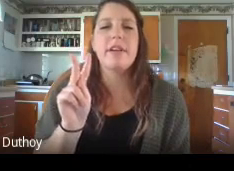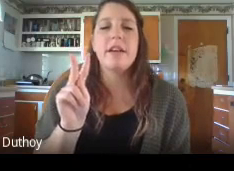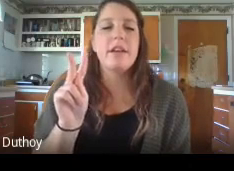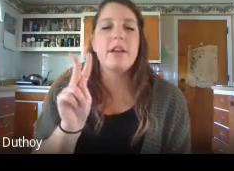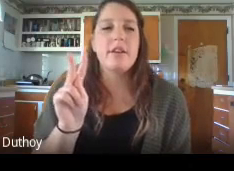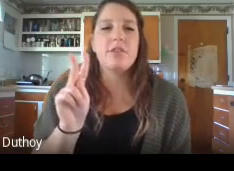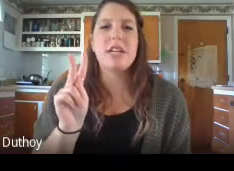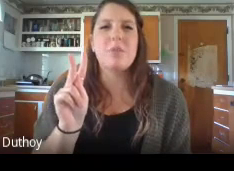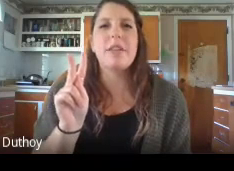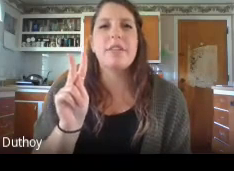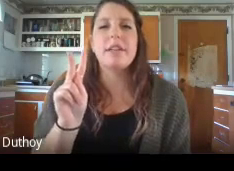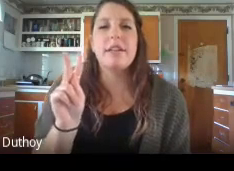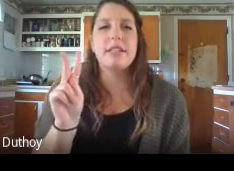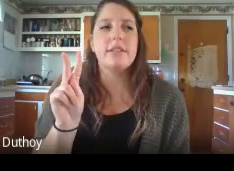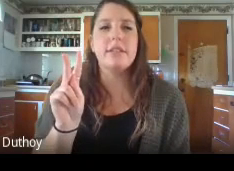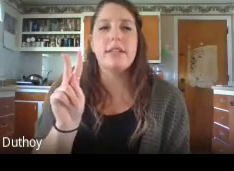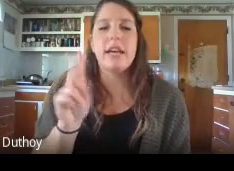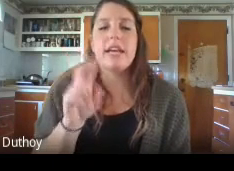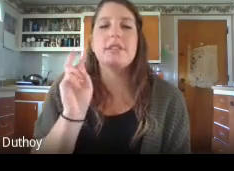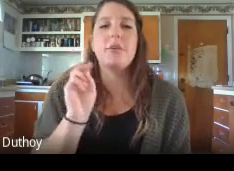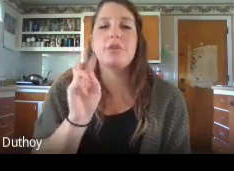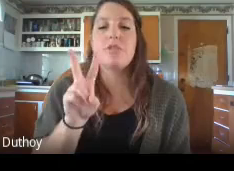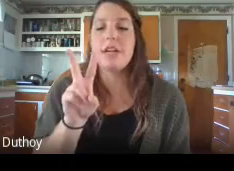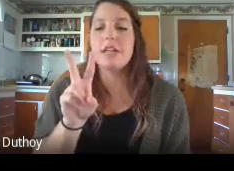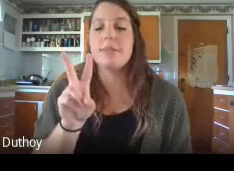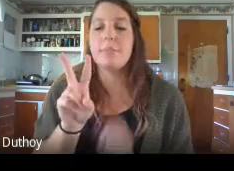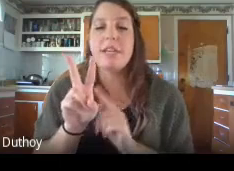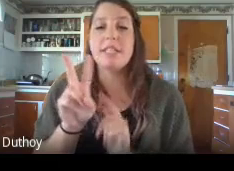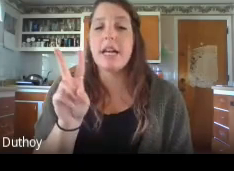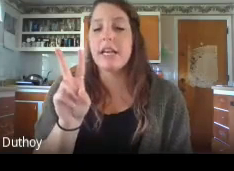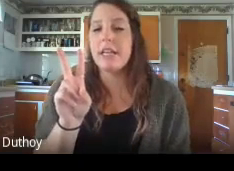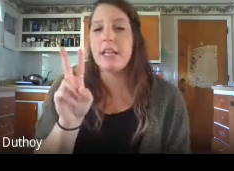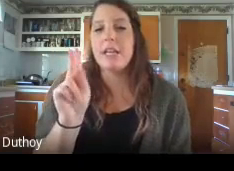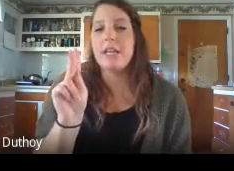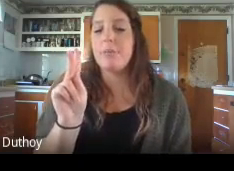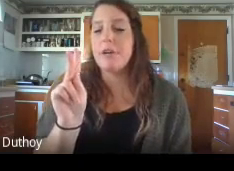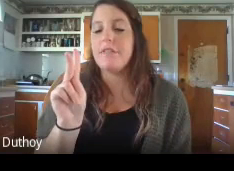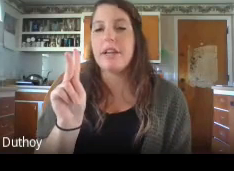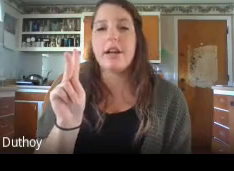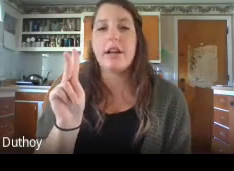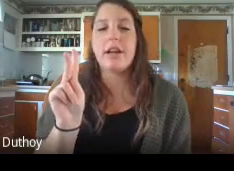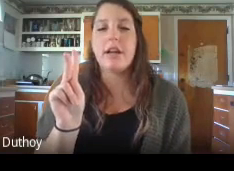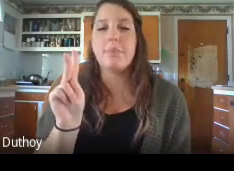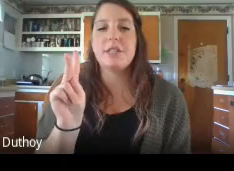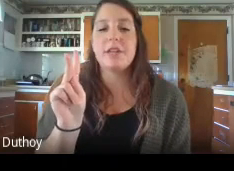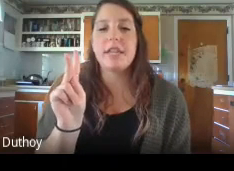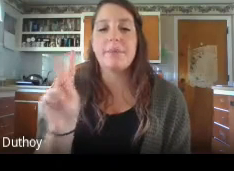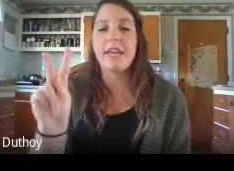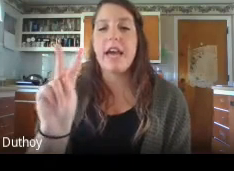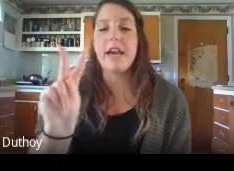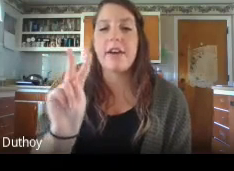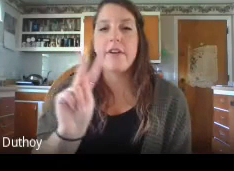people get tricked with. Okay, so 2 fingers, peace sign, put your finger in